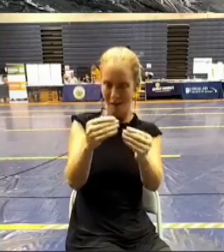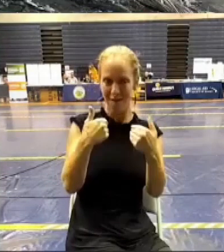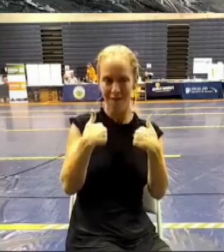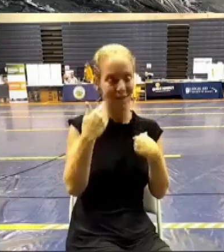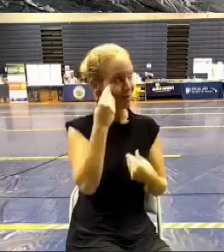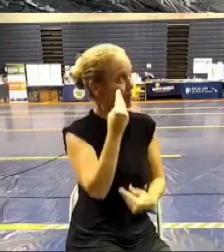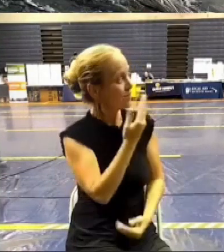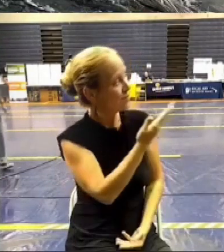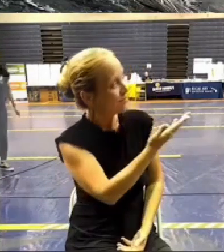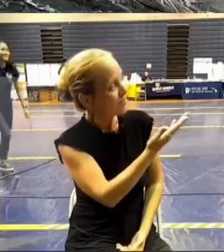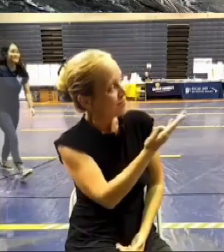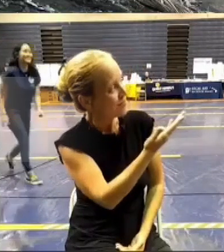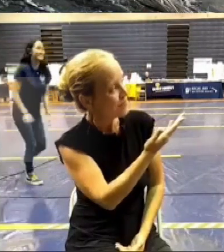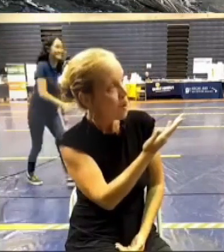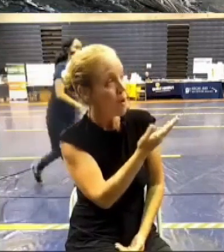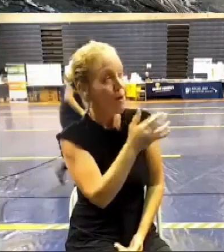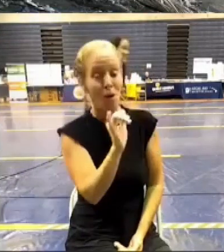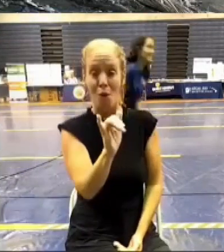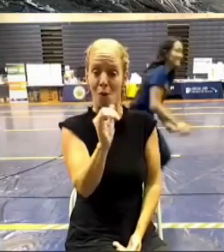Wow.